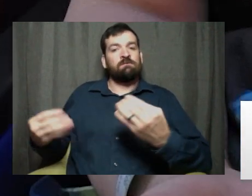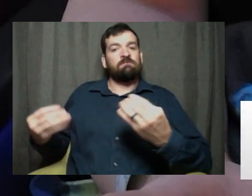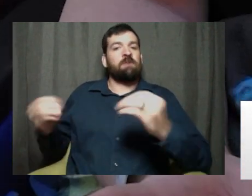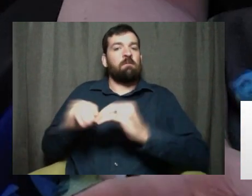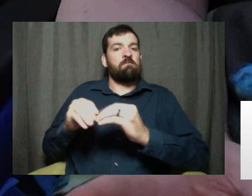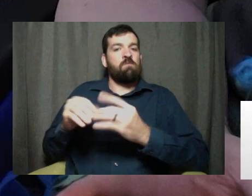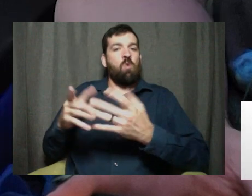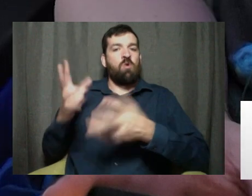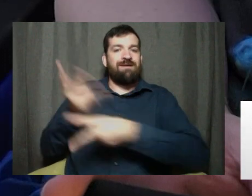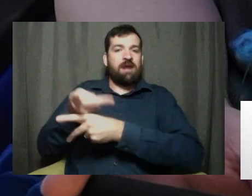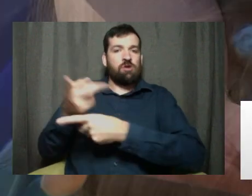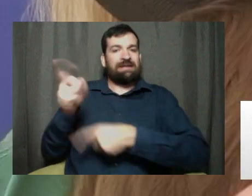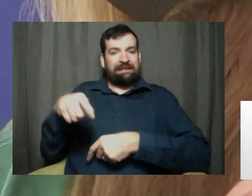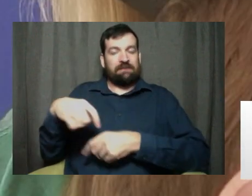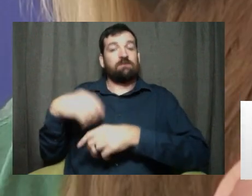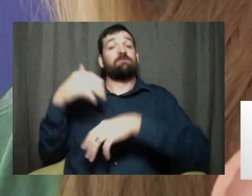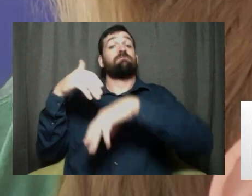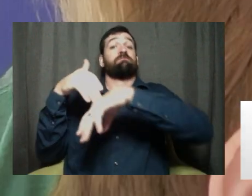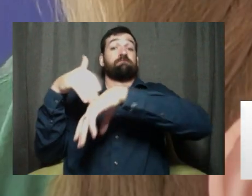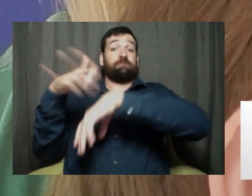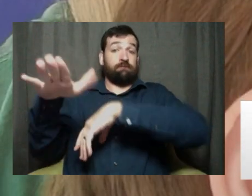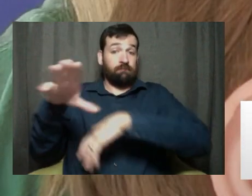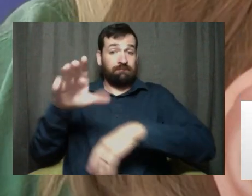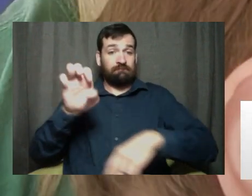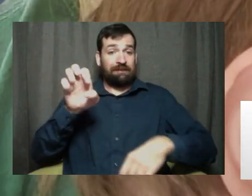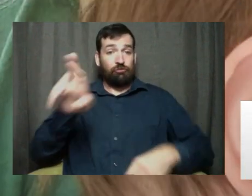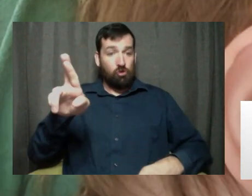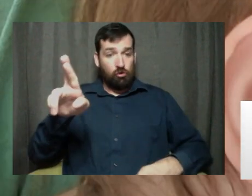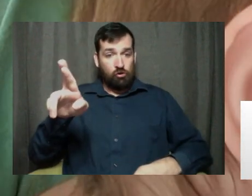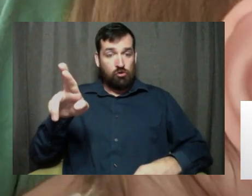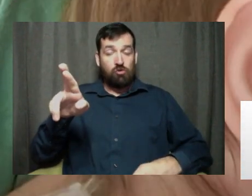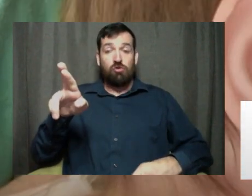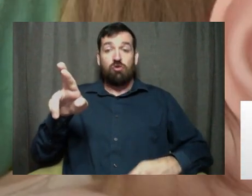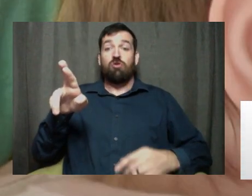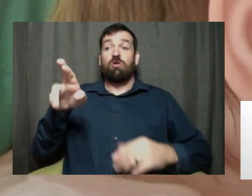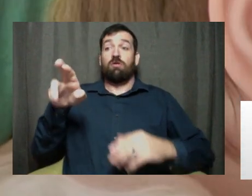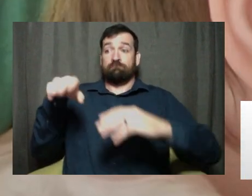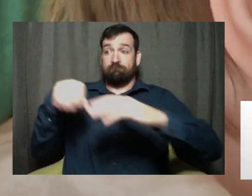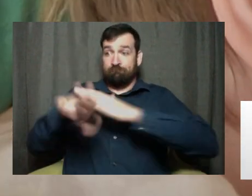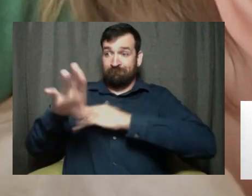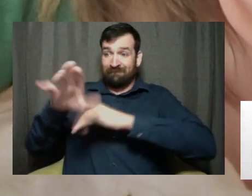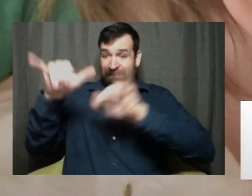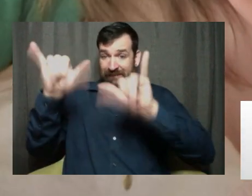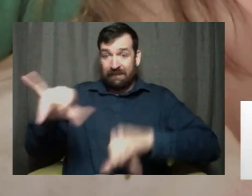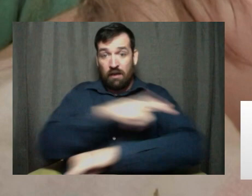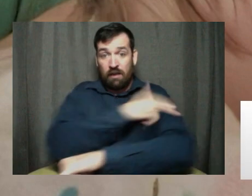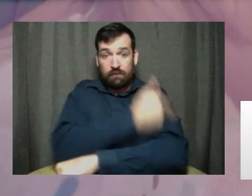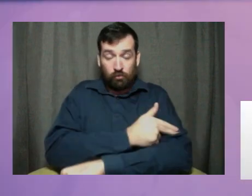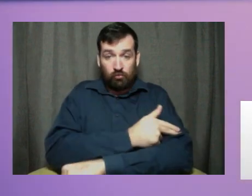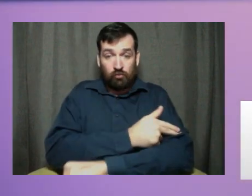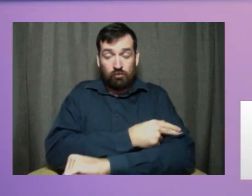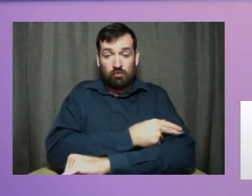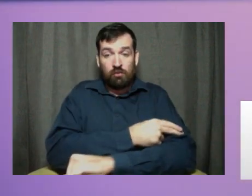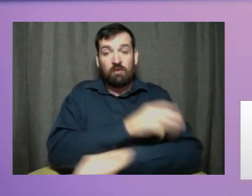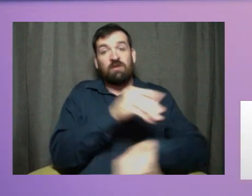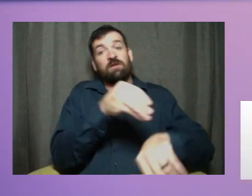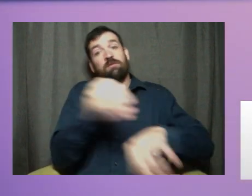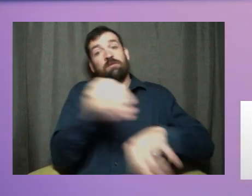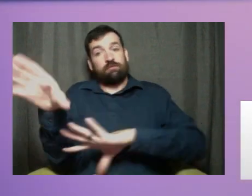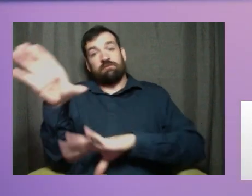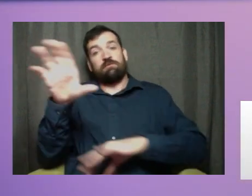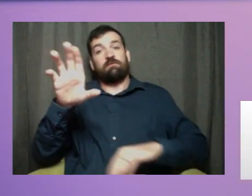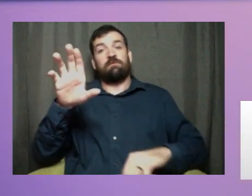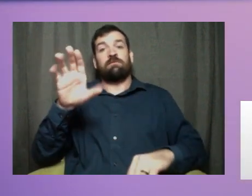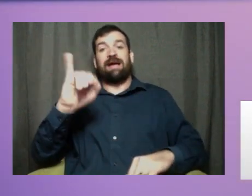we went to an emergency room, and from the emergency room we're admitted, and then quickly from admission taken to the ICU just due to